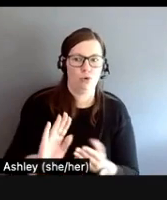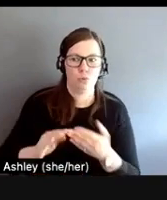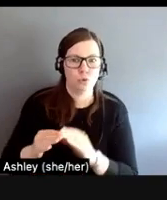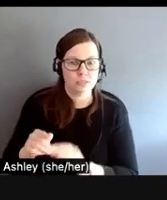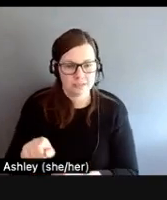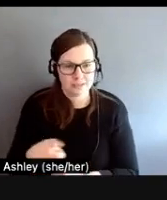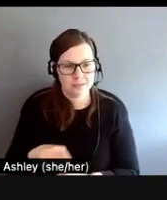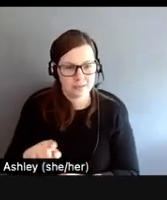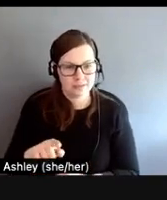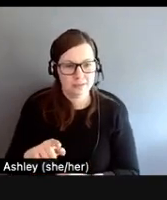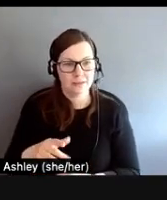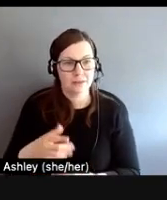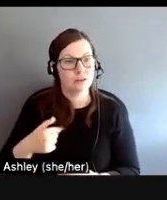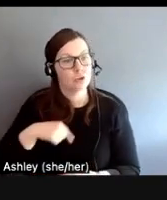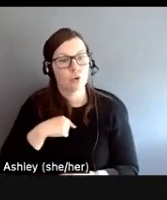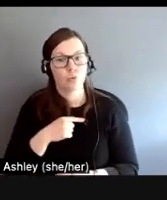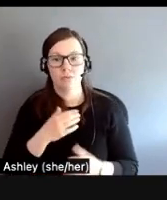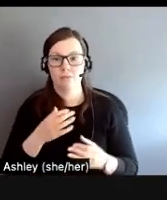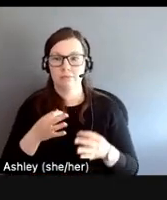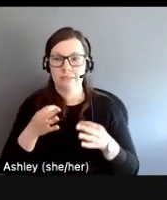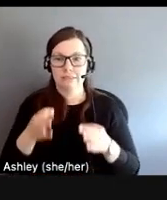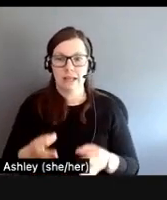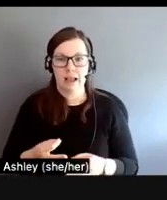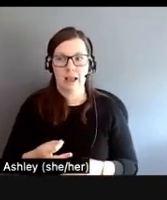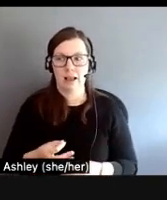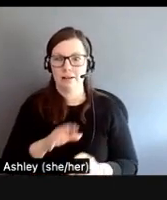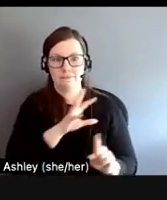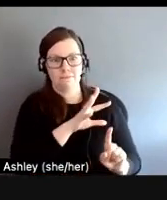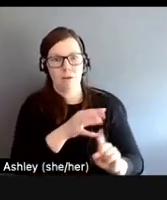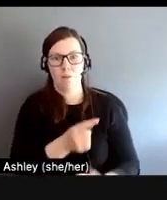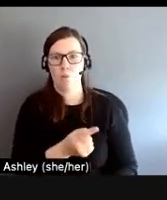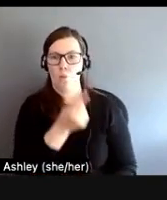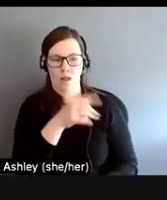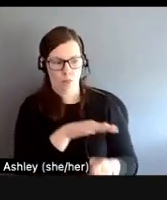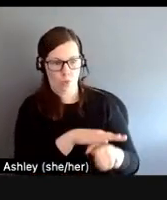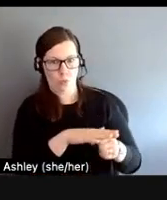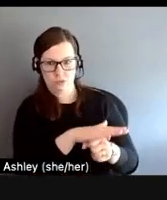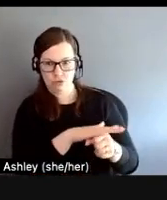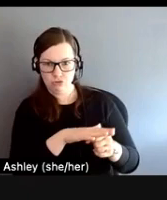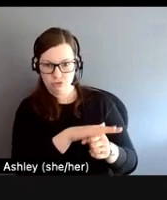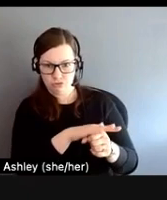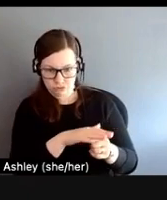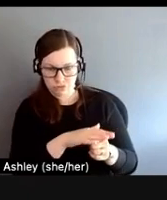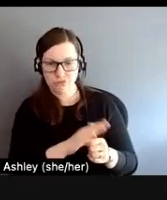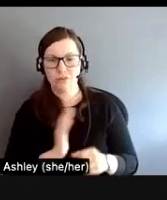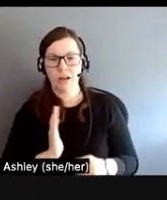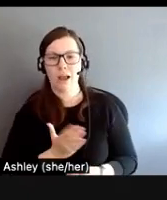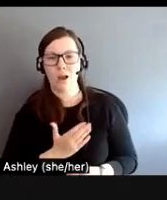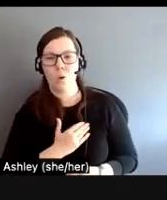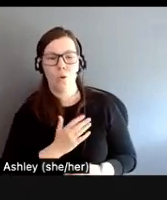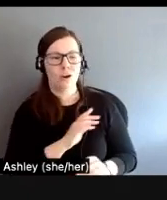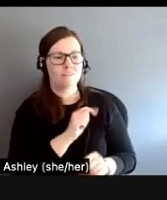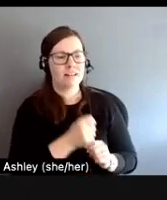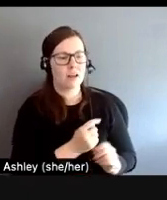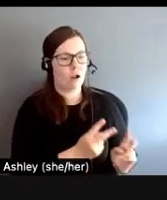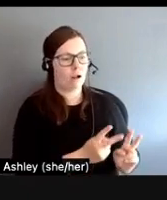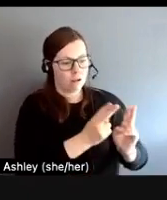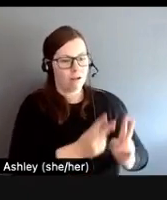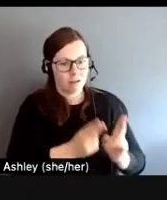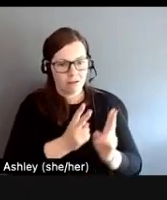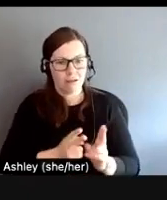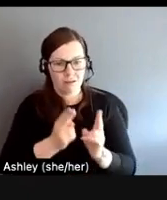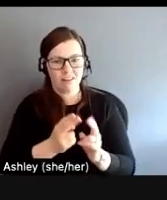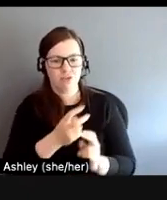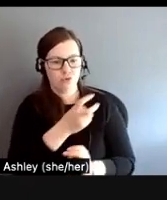We didn't move locations. Our transitions were very easy. It was just what worked for